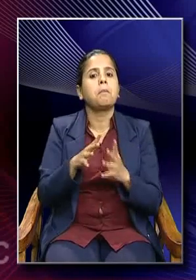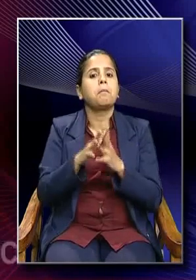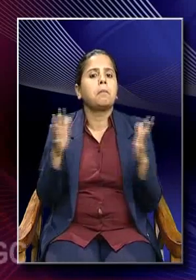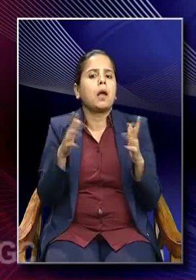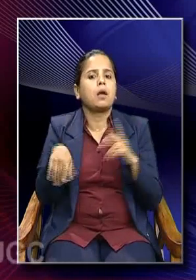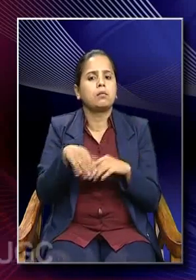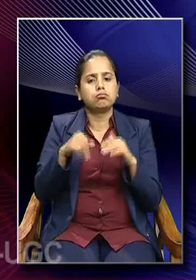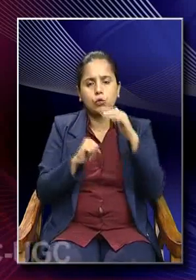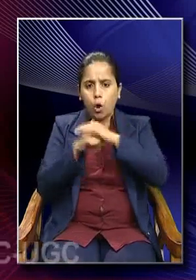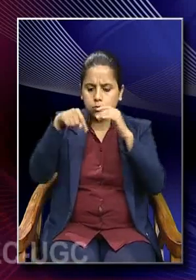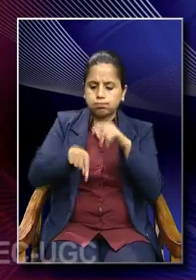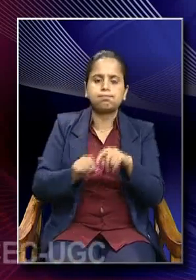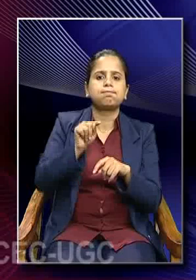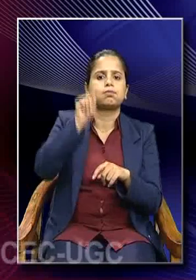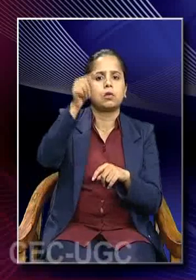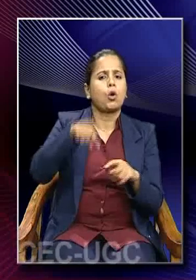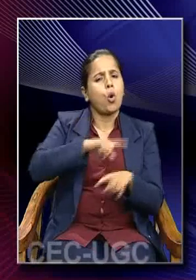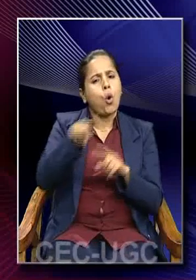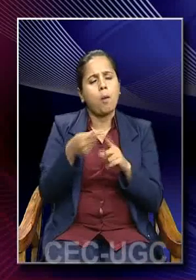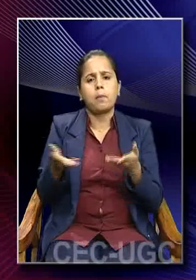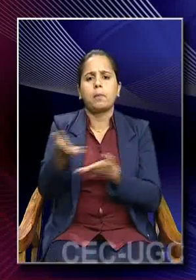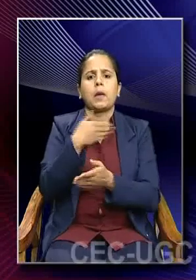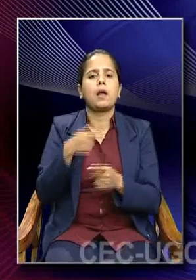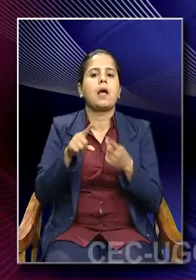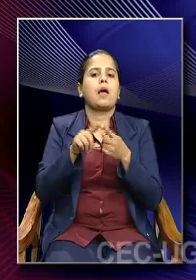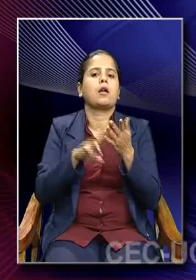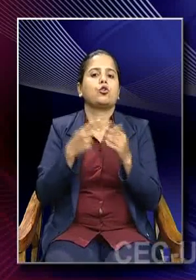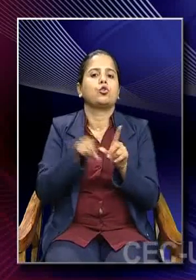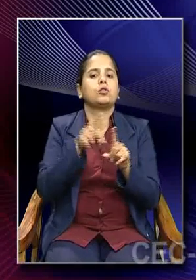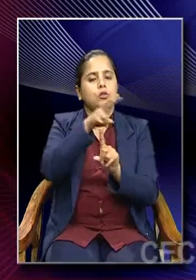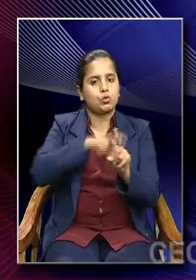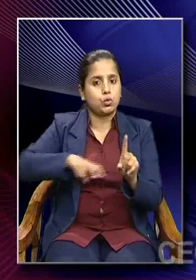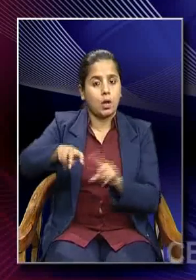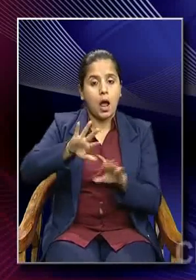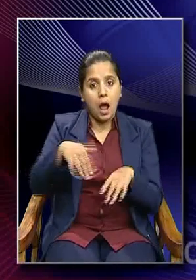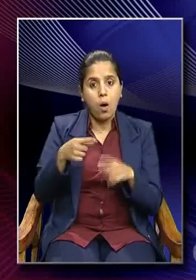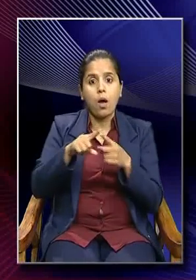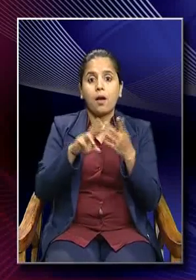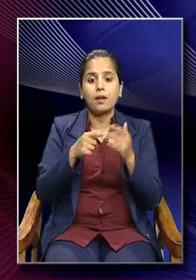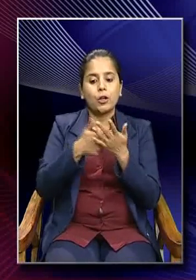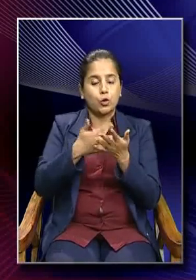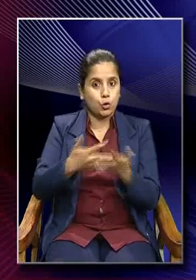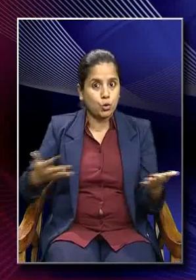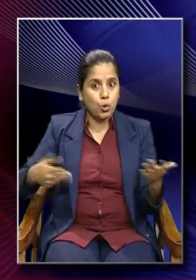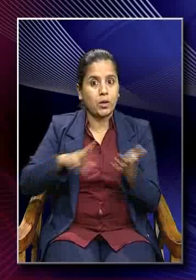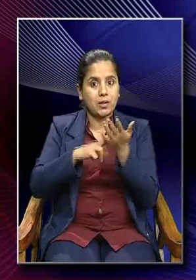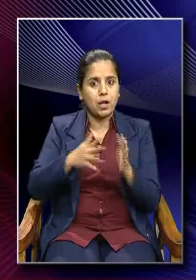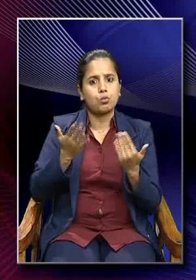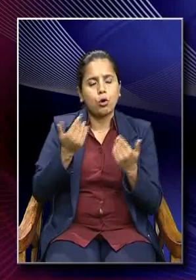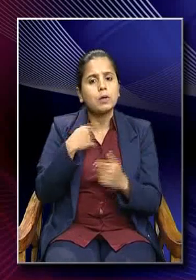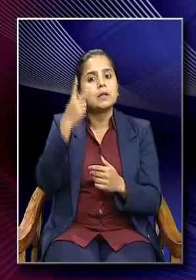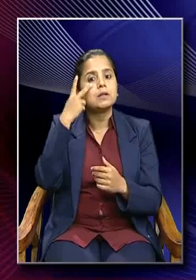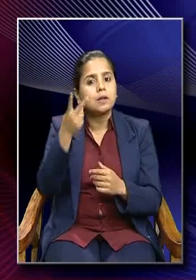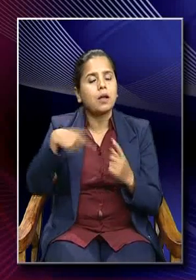bottom-up approach. So this was all regarding the energy transition and how the energy transition can be seen and can